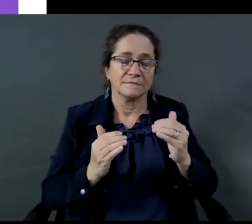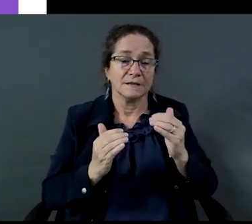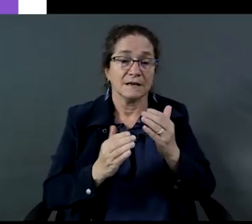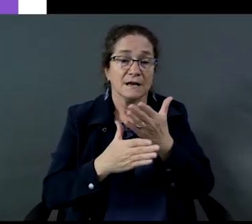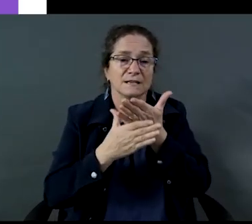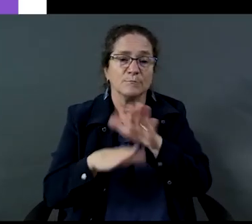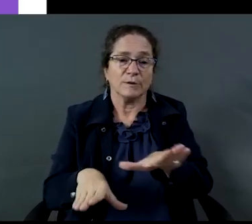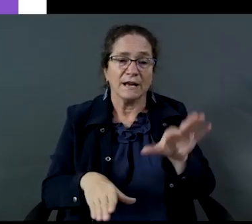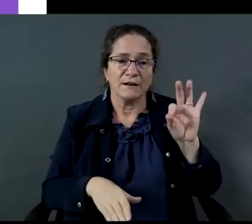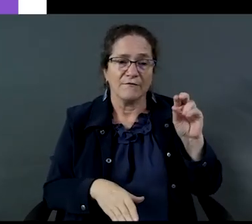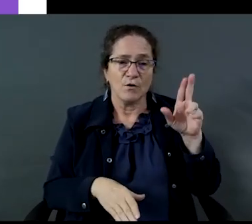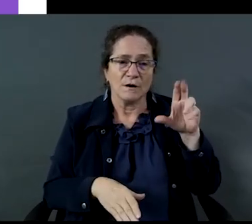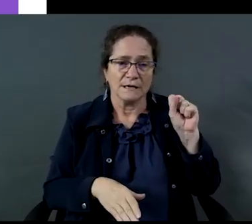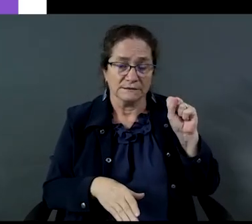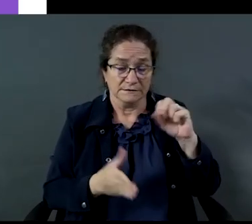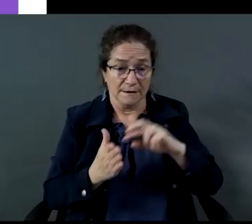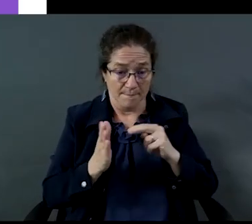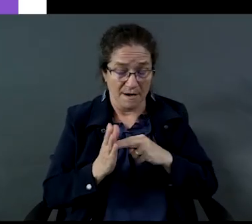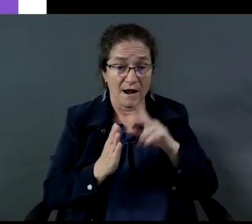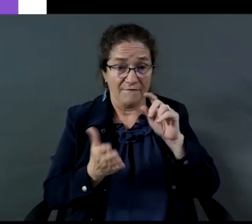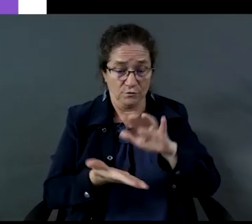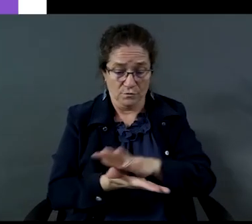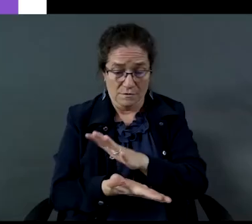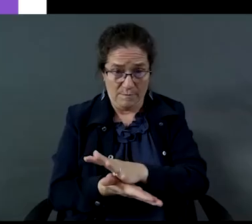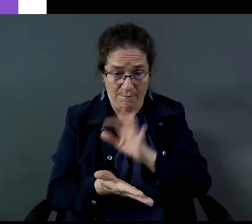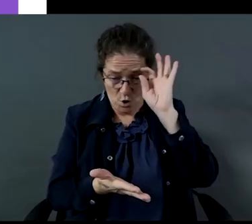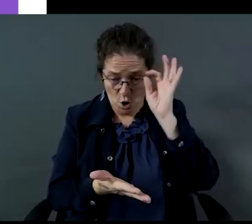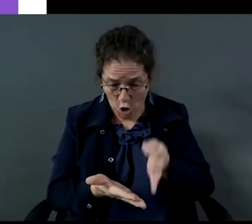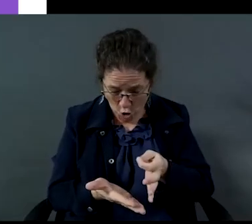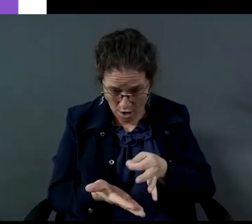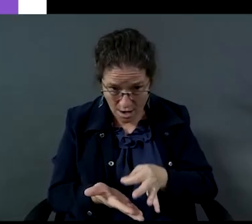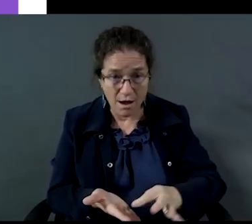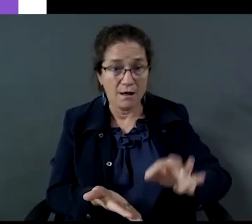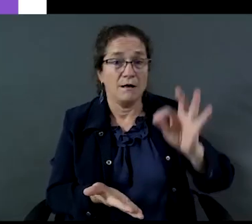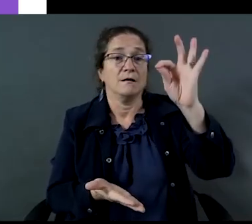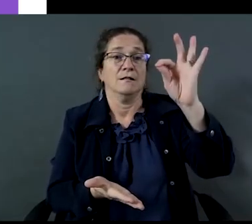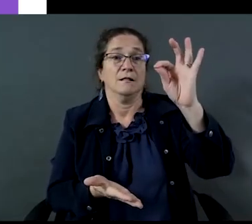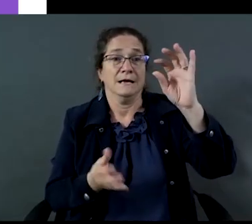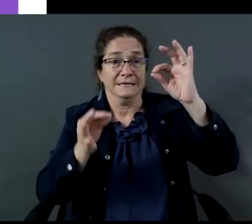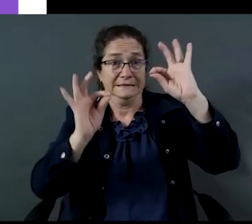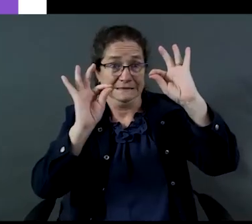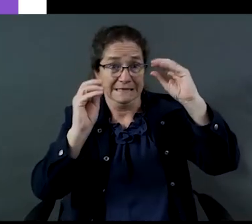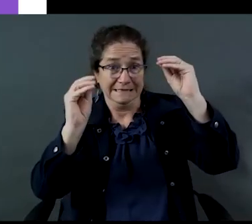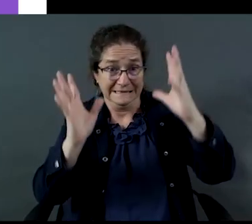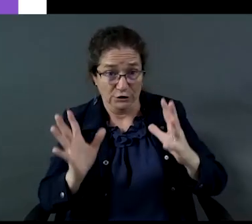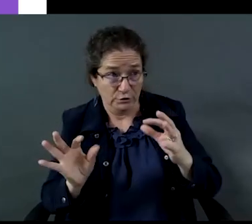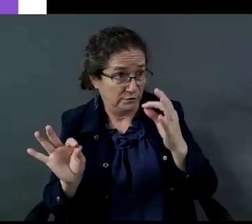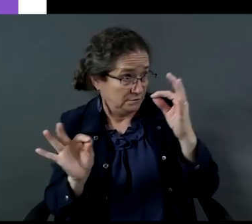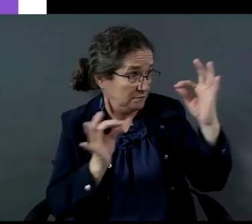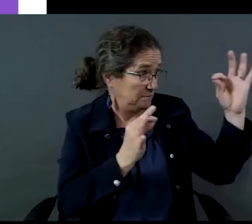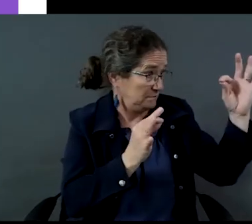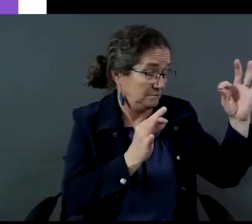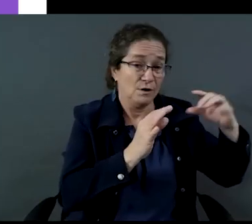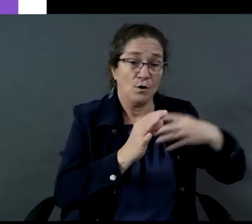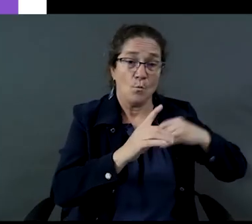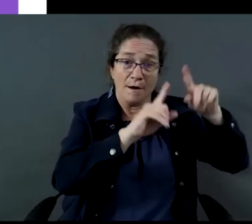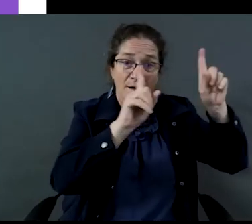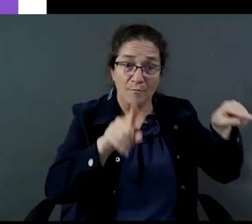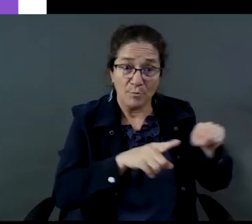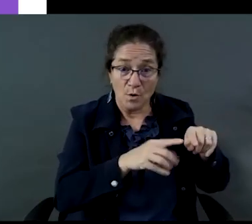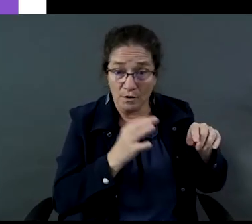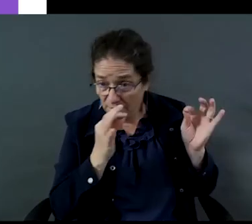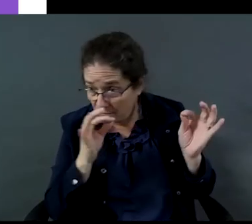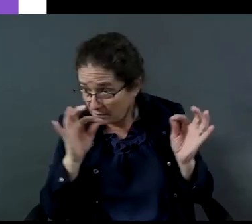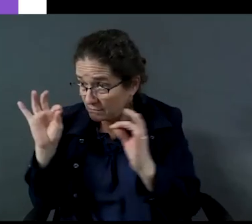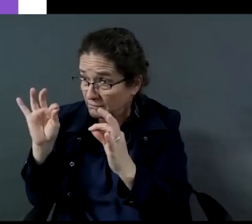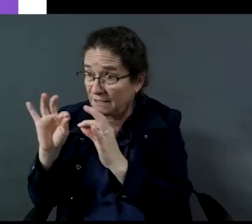worksheet, looking at my teacher, looking at the smart board or electronic whiteboard, or the interpreter or my friend, that's split